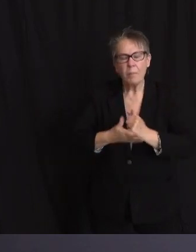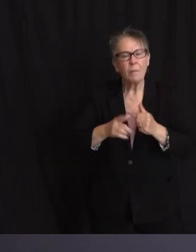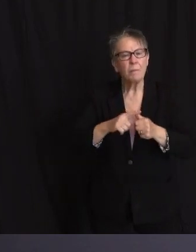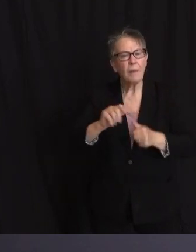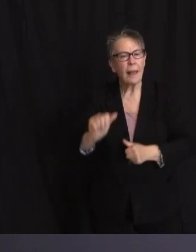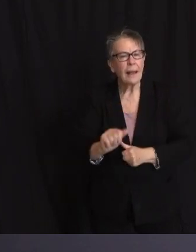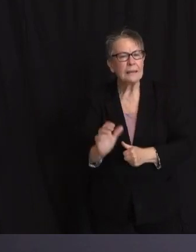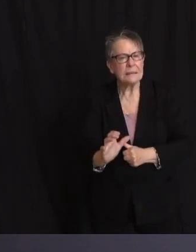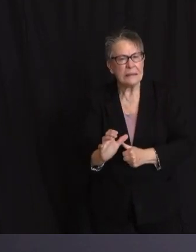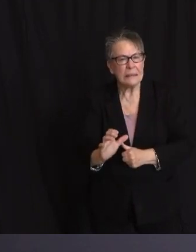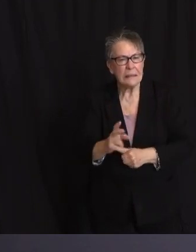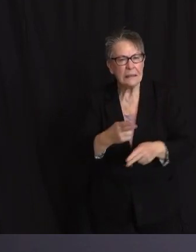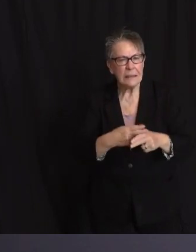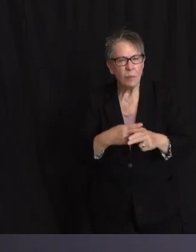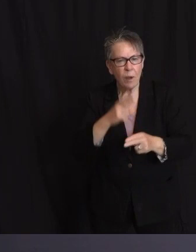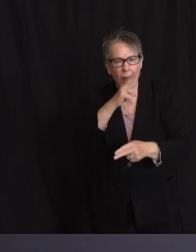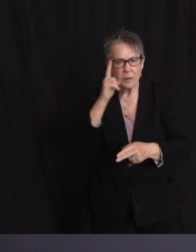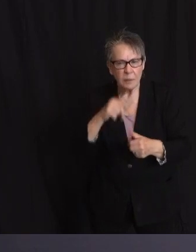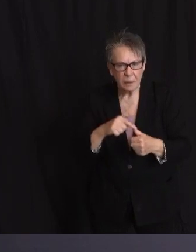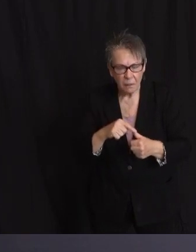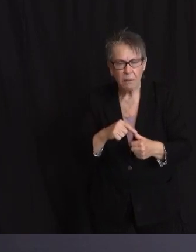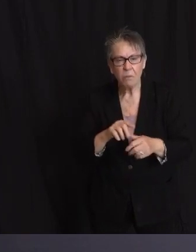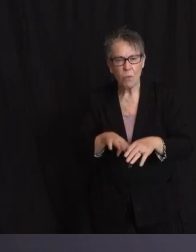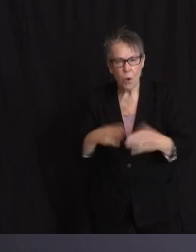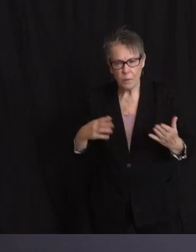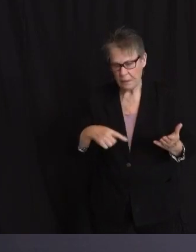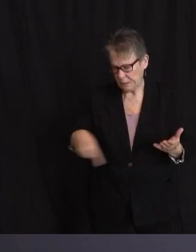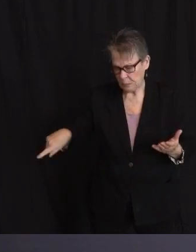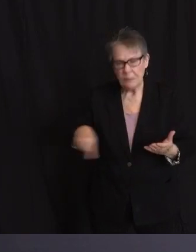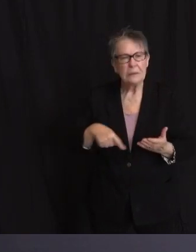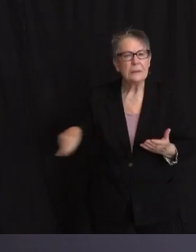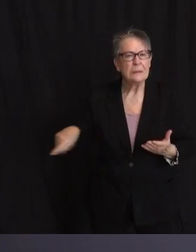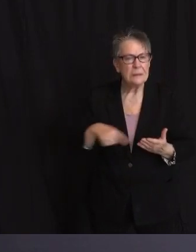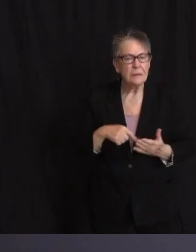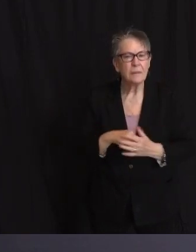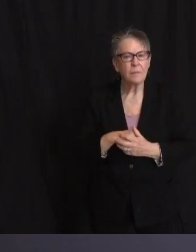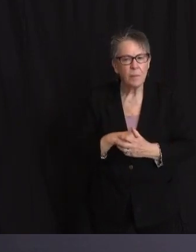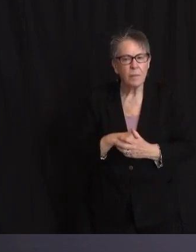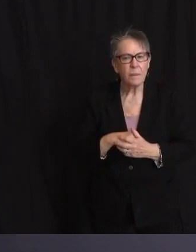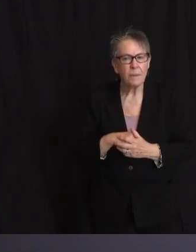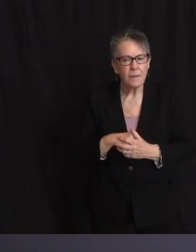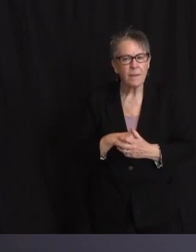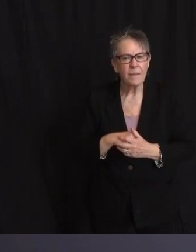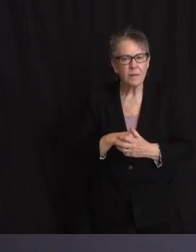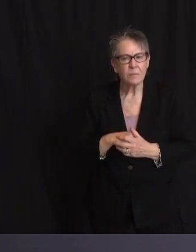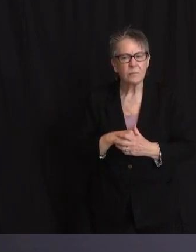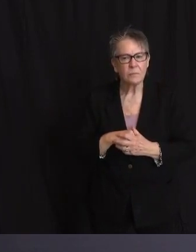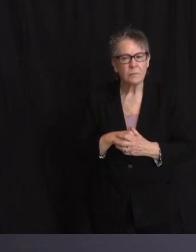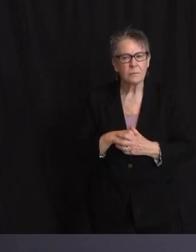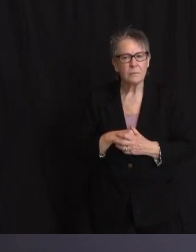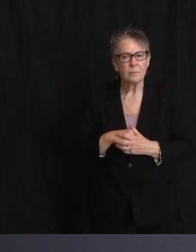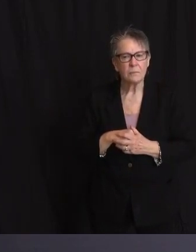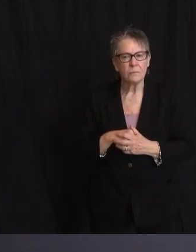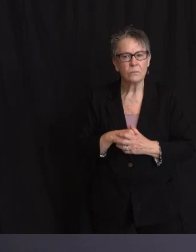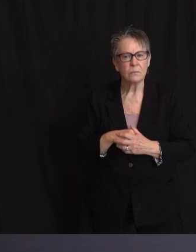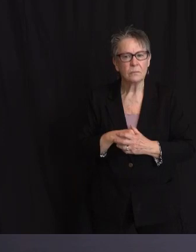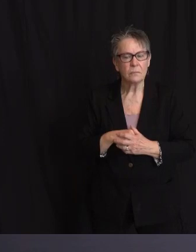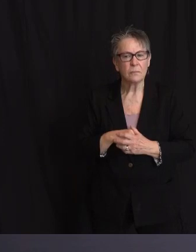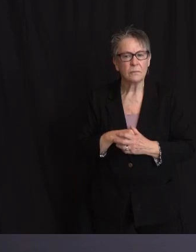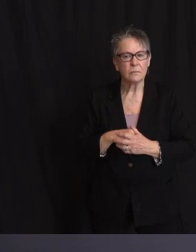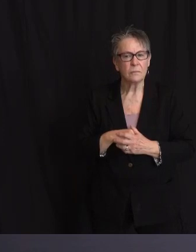shifted over to Salem Medical Center to support the caring for patients that we've shifted down from some of our northern hospitals. So